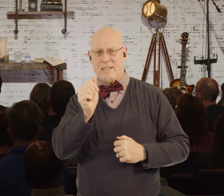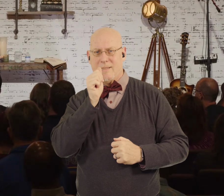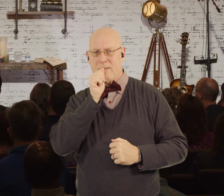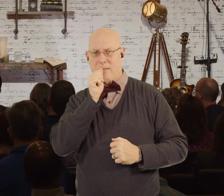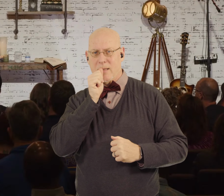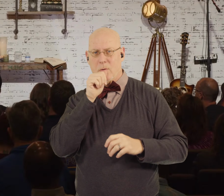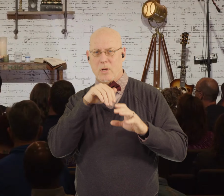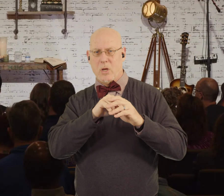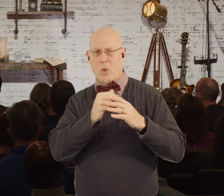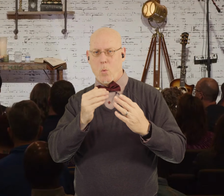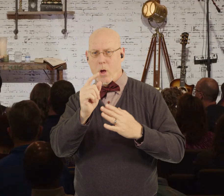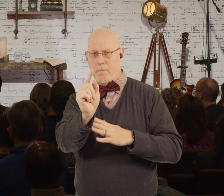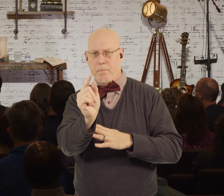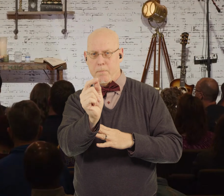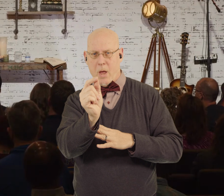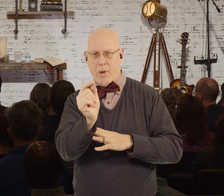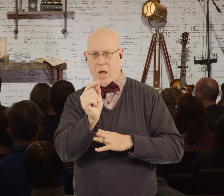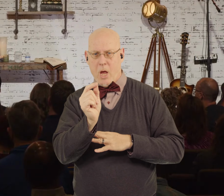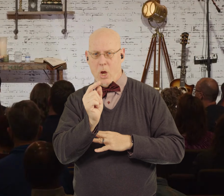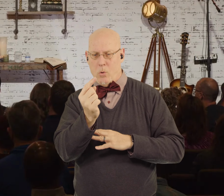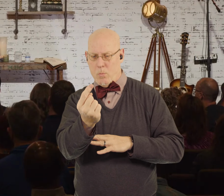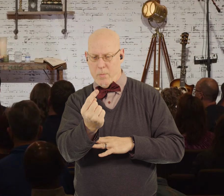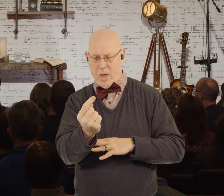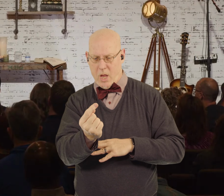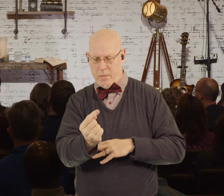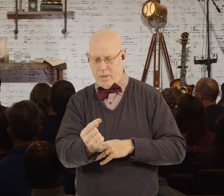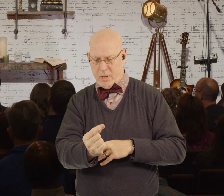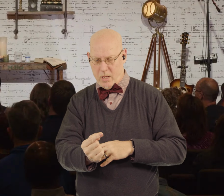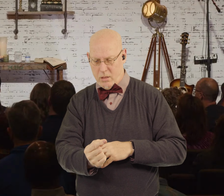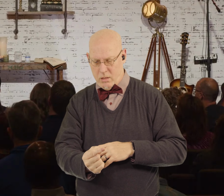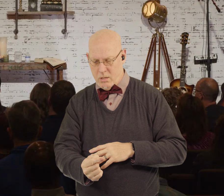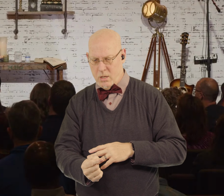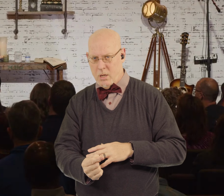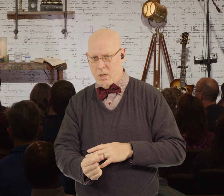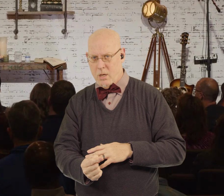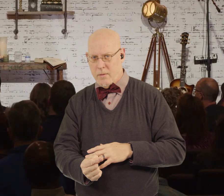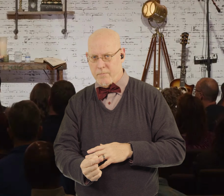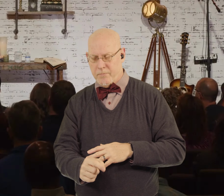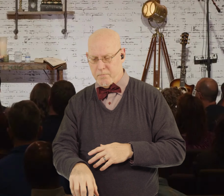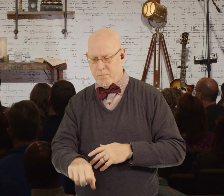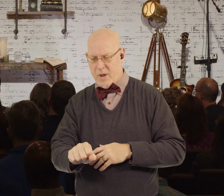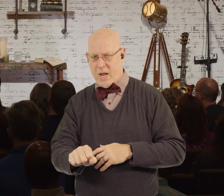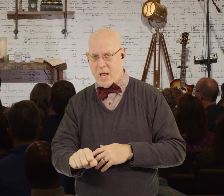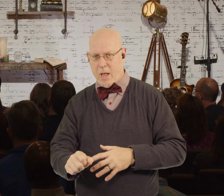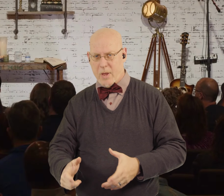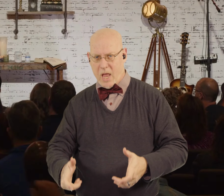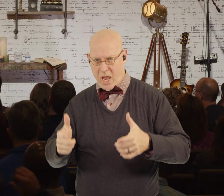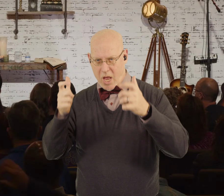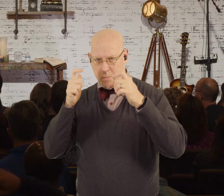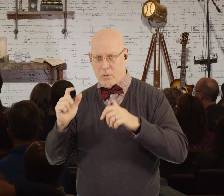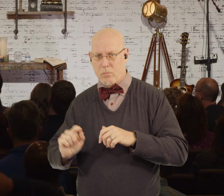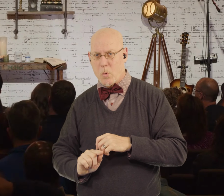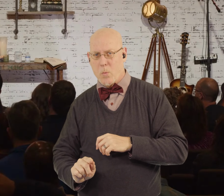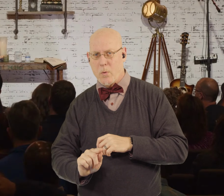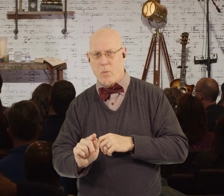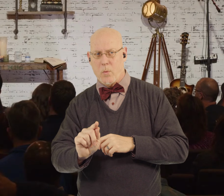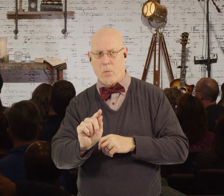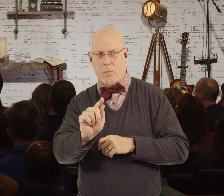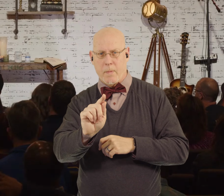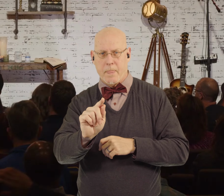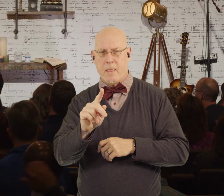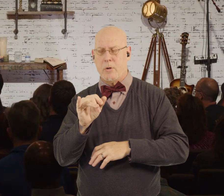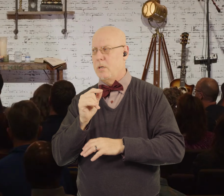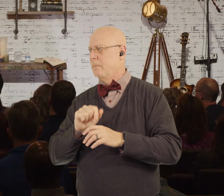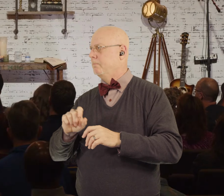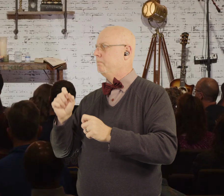Sardis emerge from a secret passage in the wall and make his way down a small snake path to retrieve his helmet. And he made